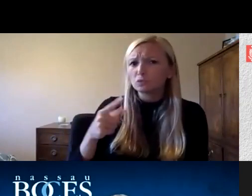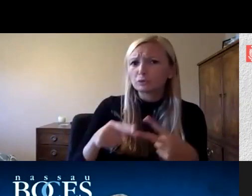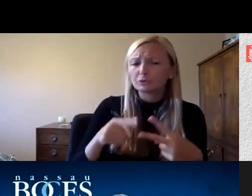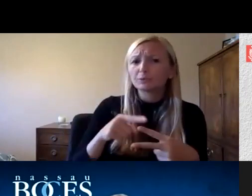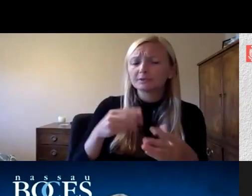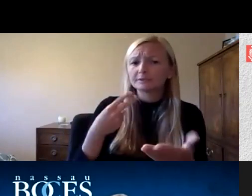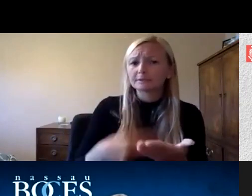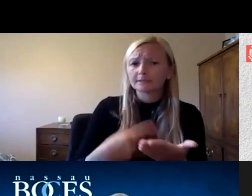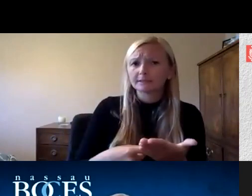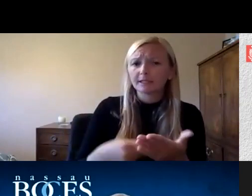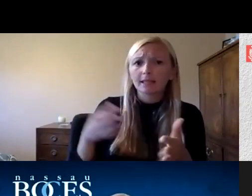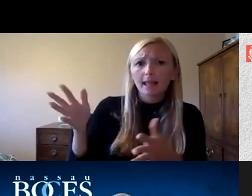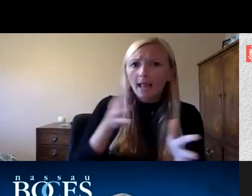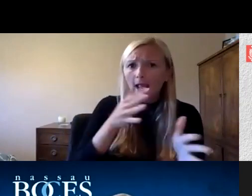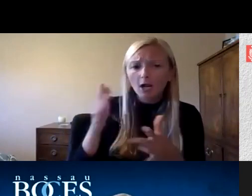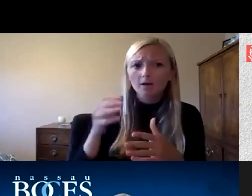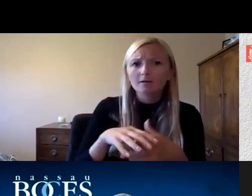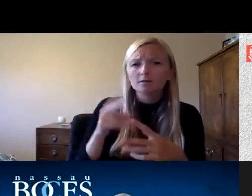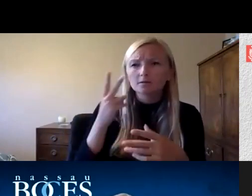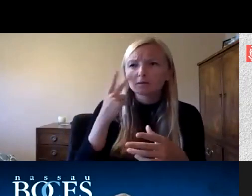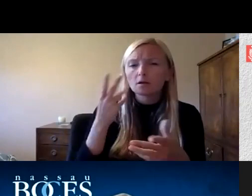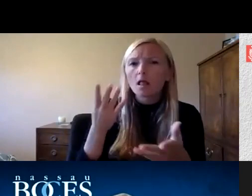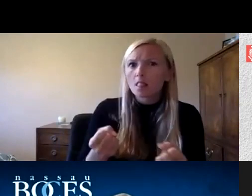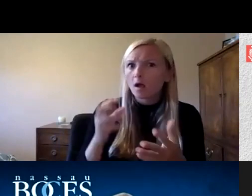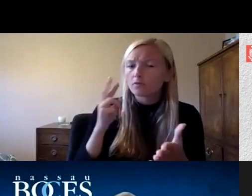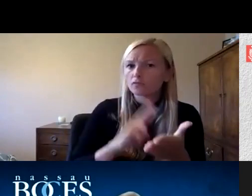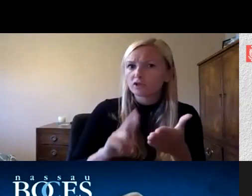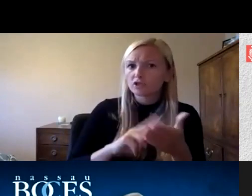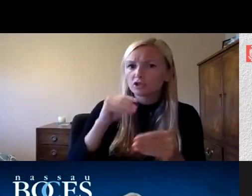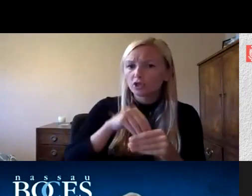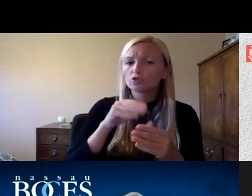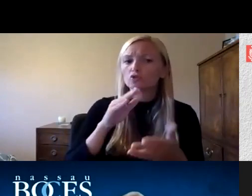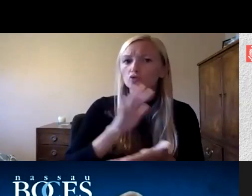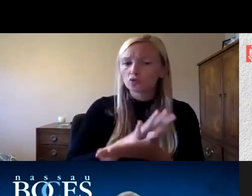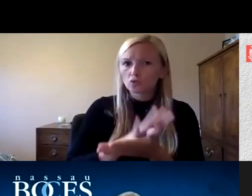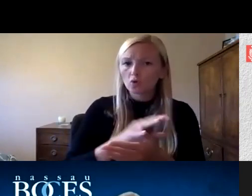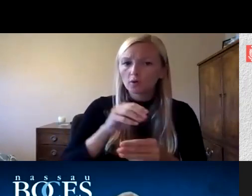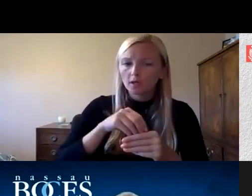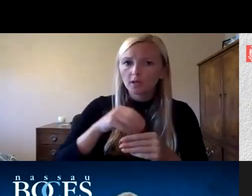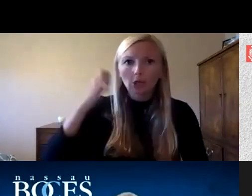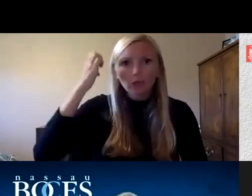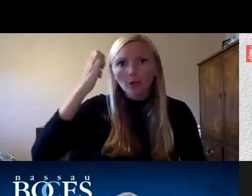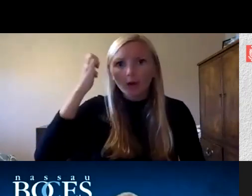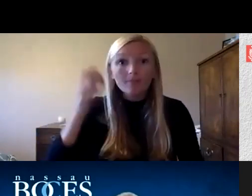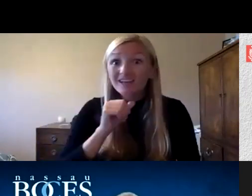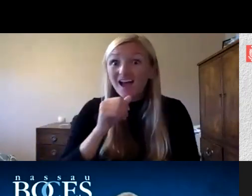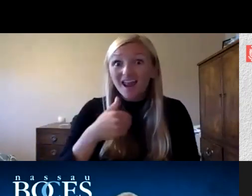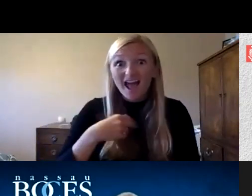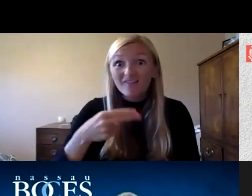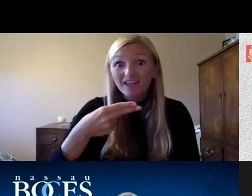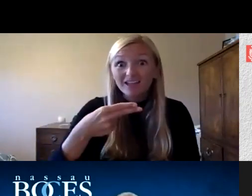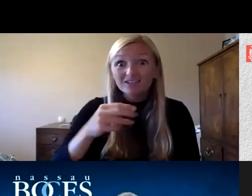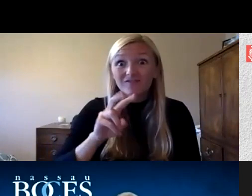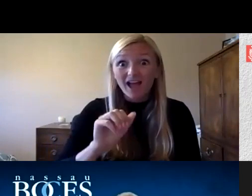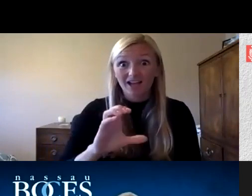the ventilation i think it's going to be really critical to look back a lot of the research especially in schools in europe that are that don't have the hvac systems that we do and they've opened the window